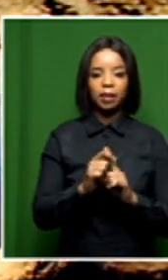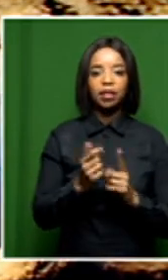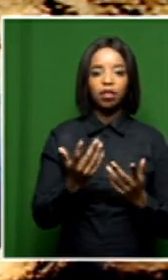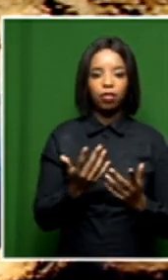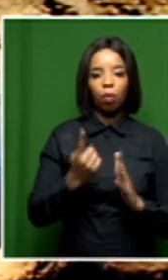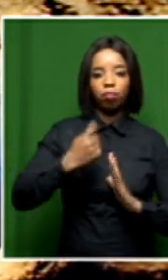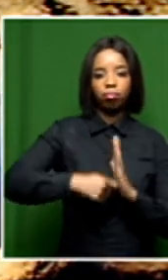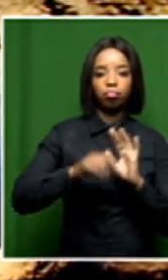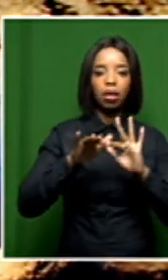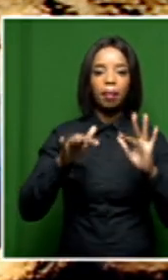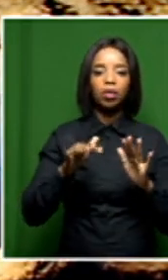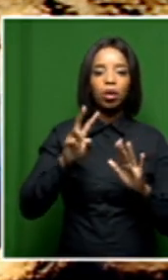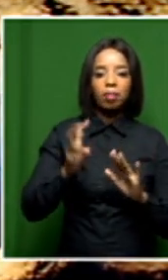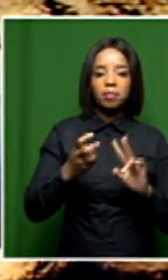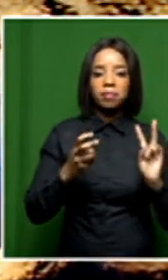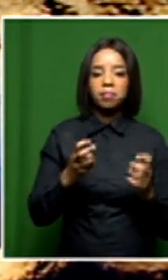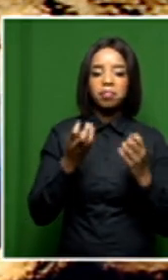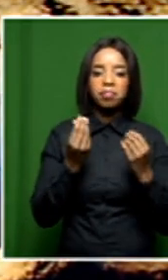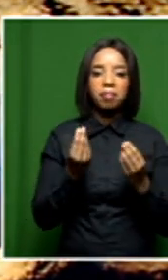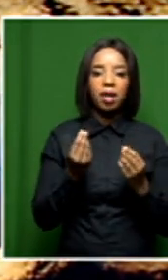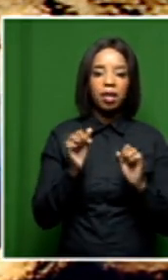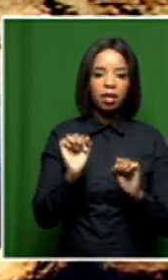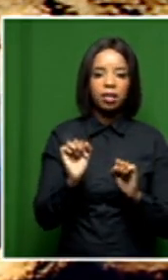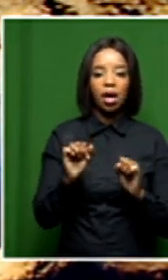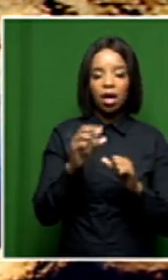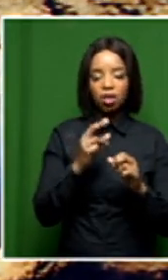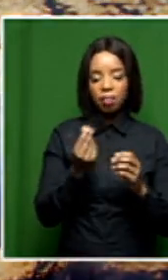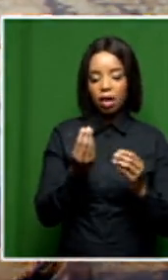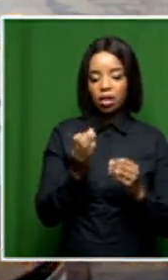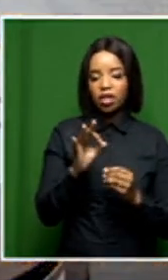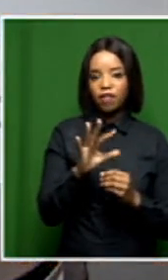against public servants who irregularly got paid the COVID-19 social relief after stress.